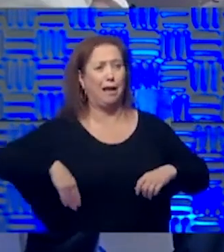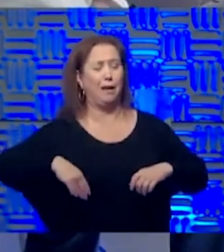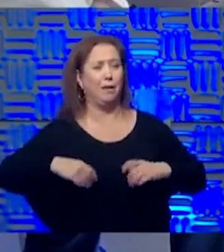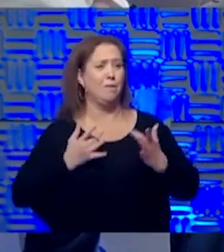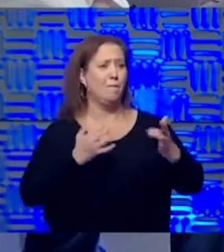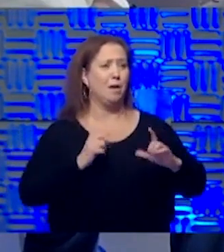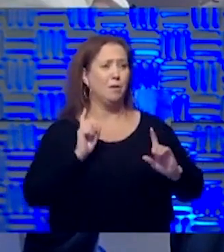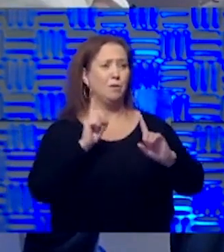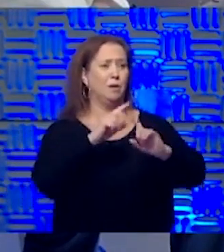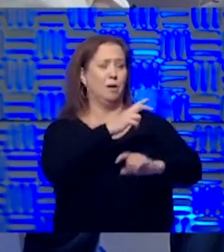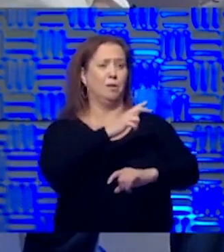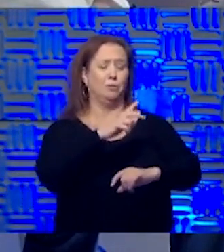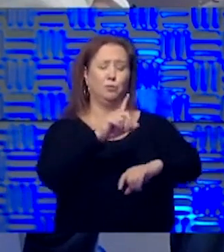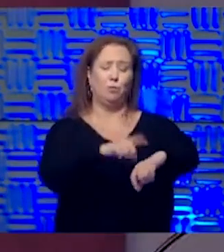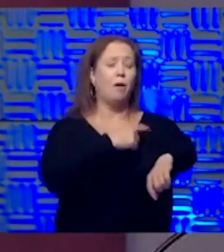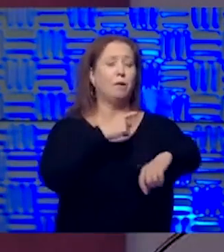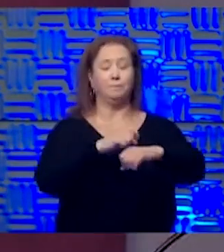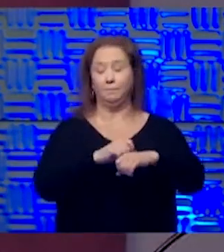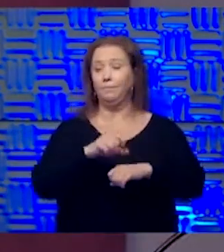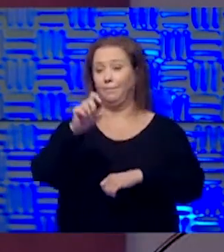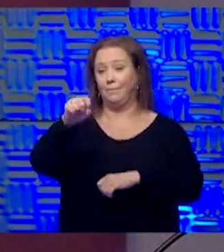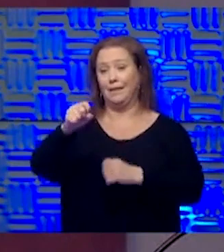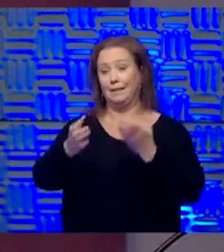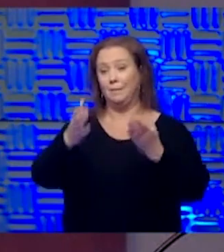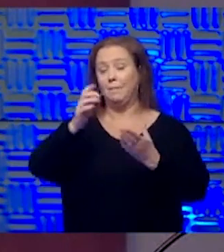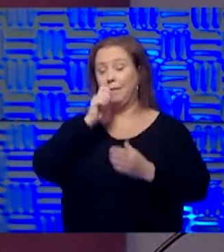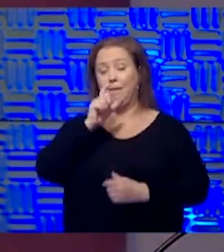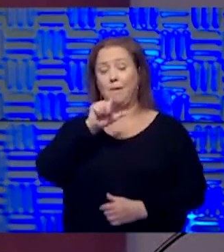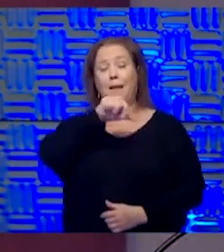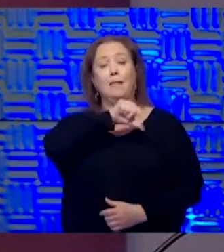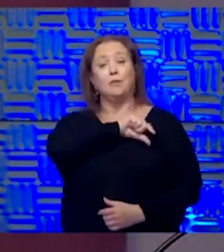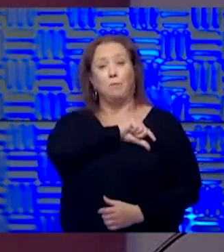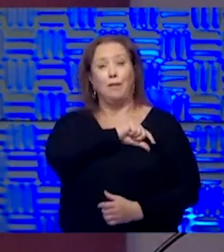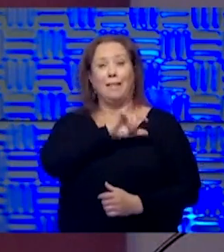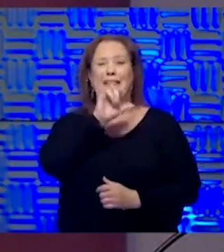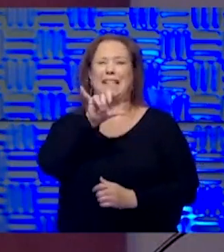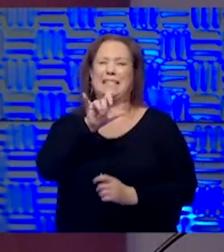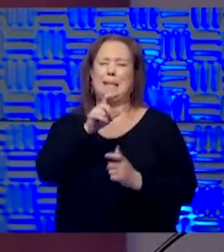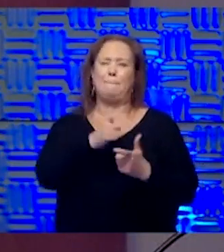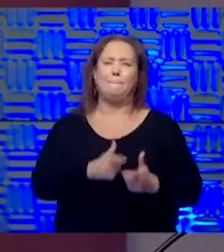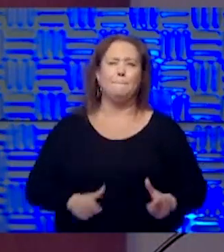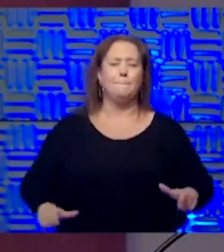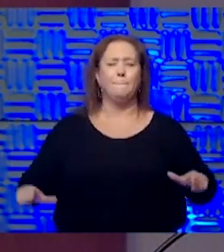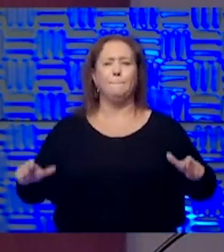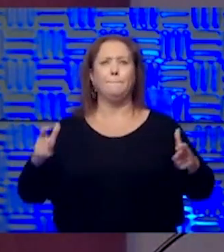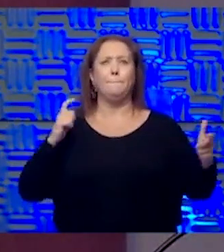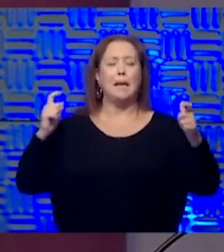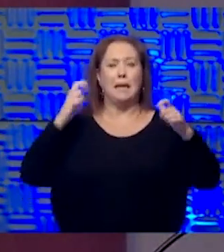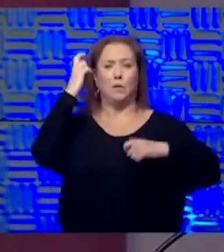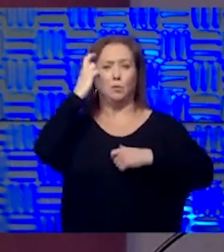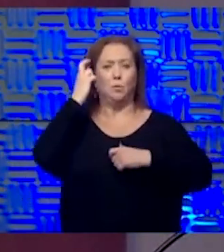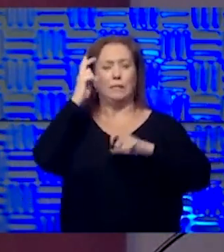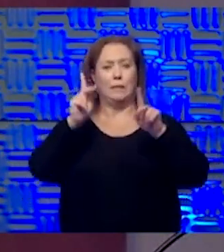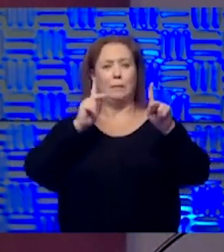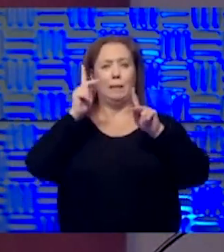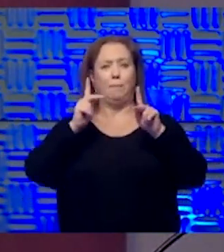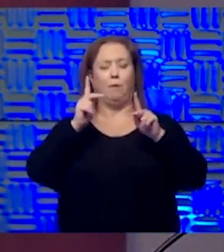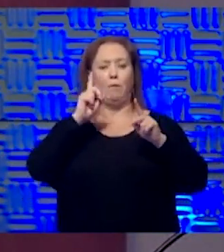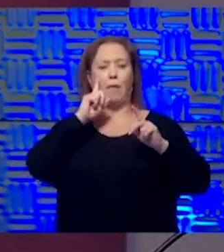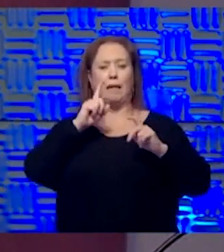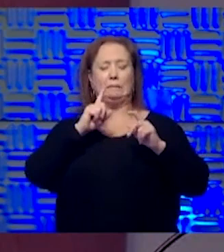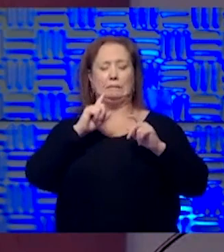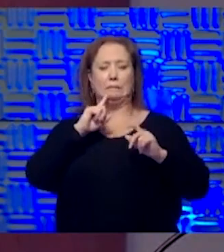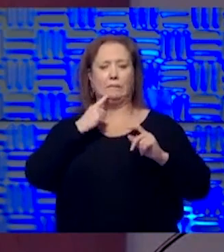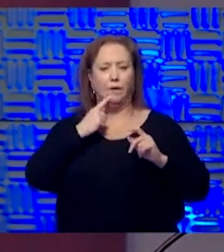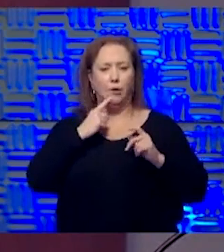hospital? Yes, you may not be eligible, and that's probably the biggest reason that people are not eligible for kind of the acute treatment to